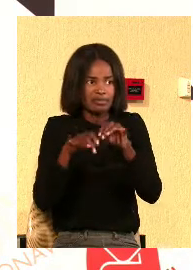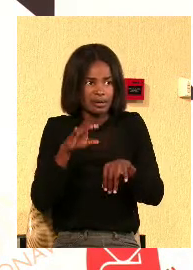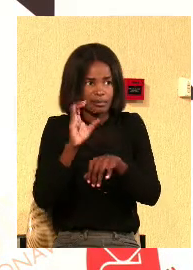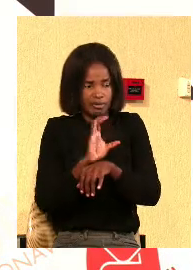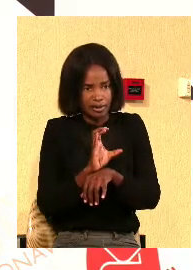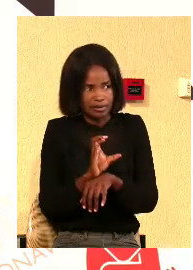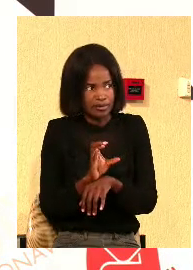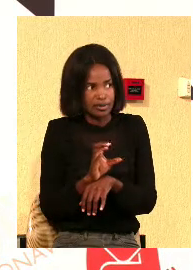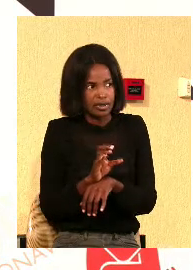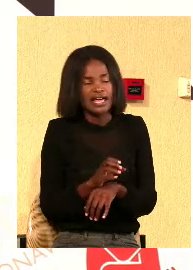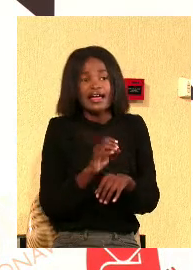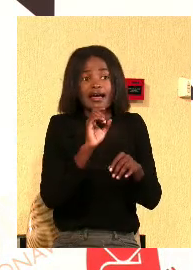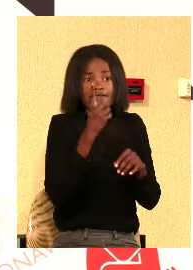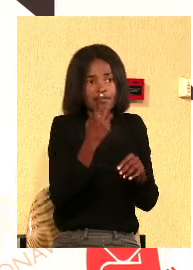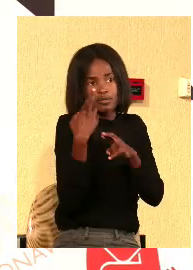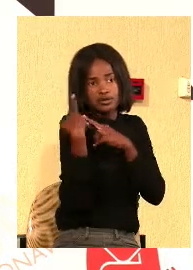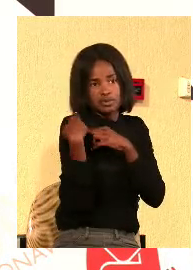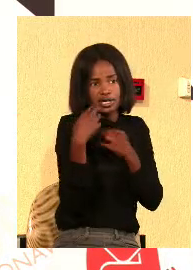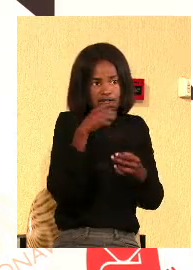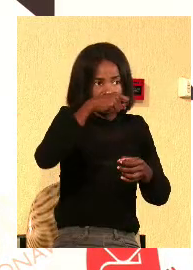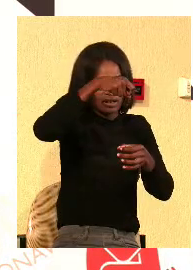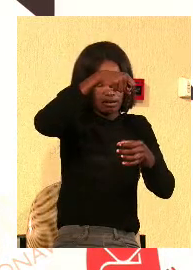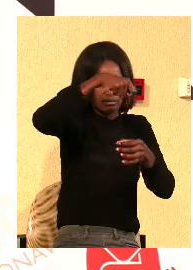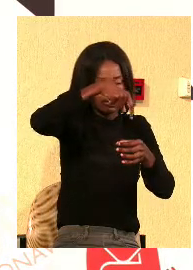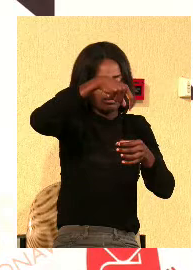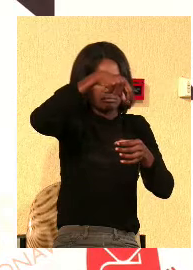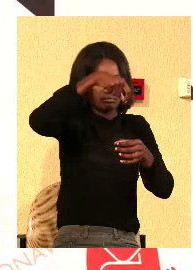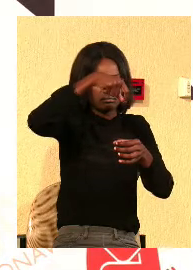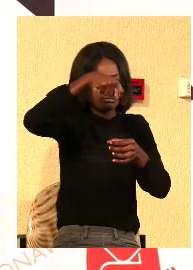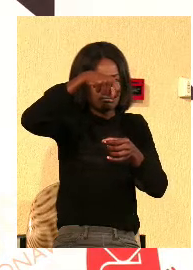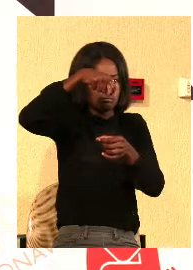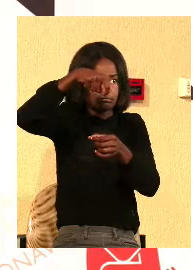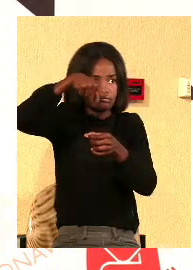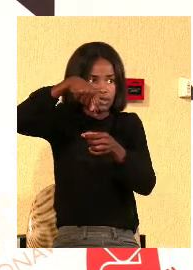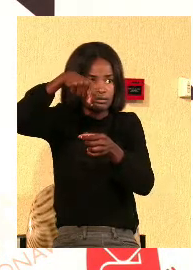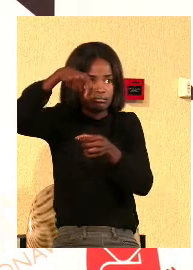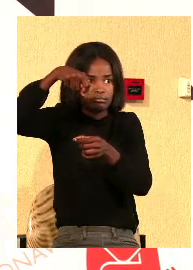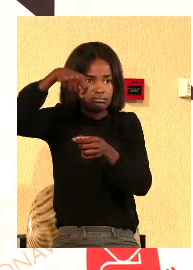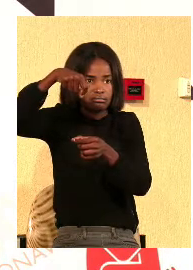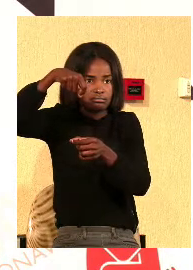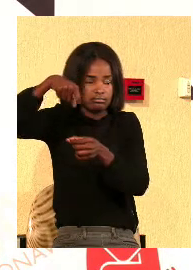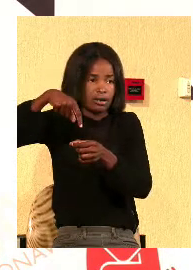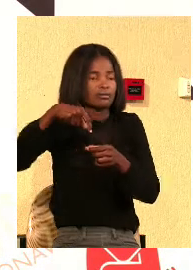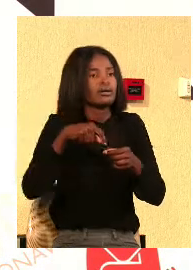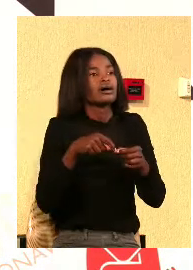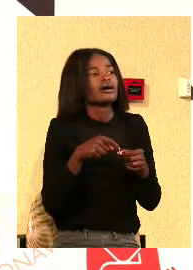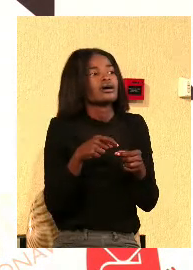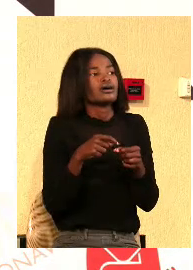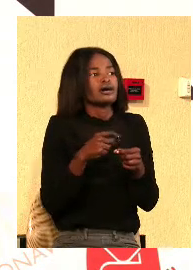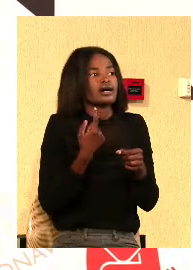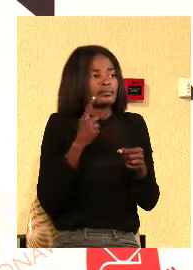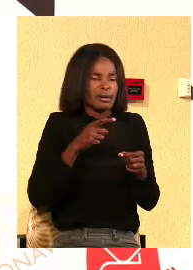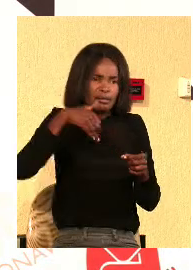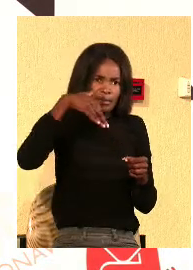should do the actual test. So we should be able to to do the test because